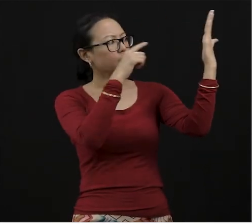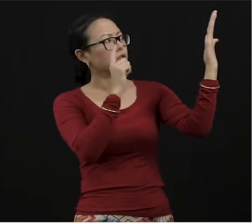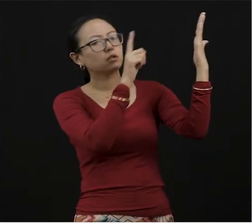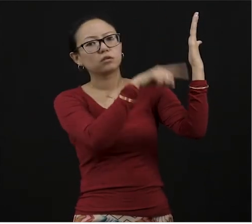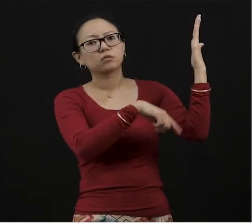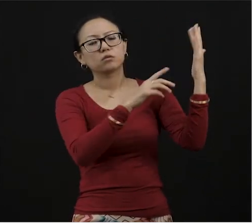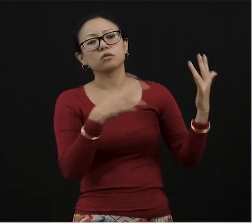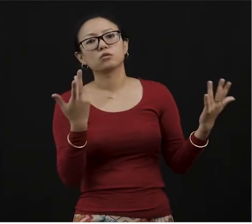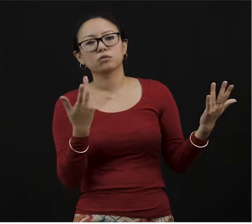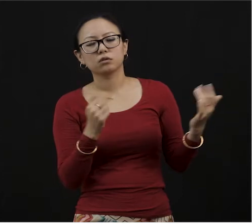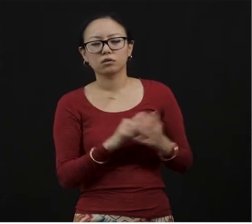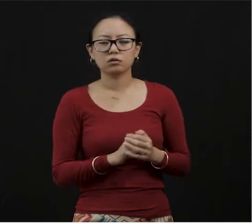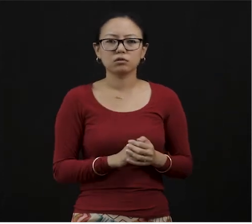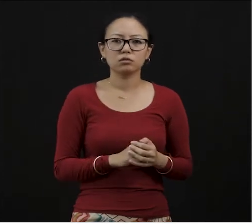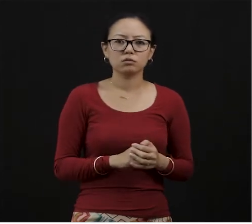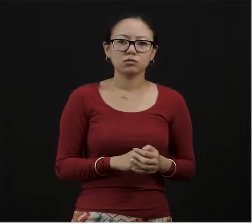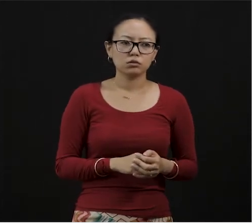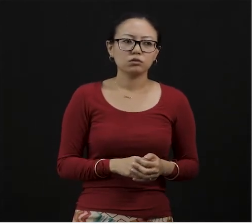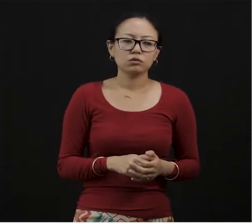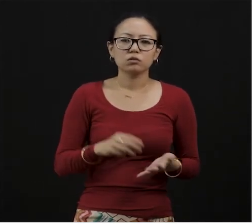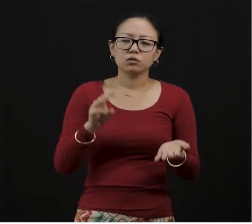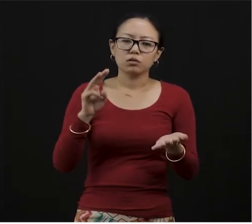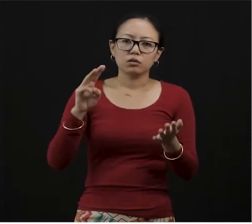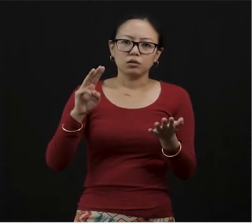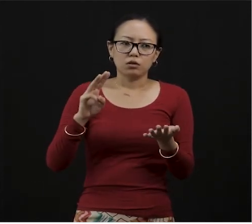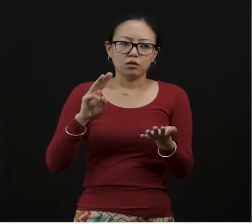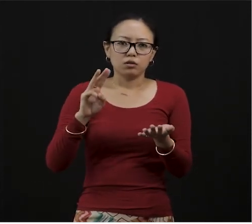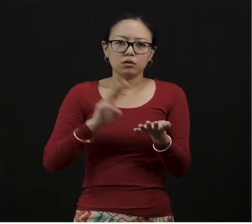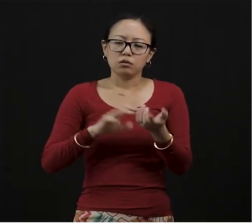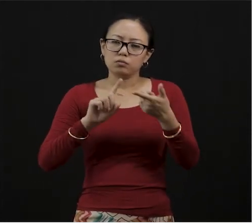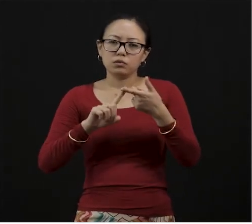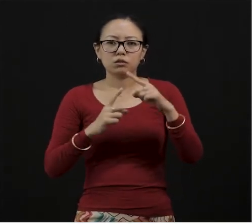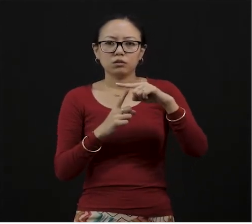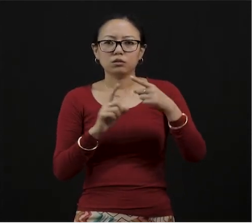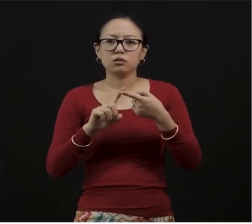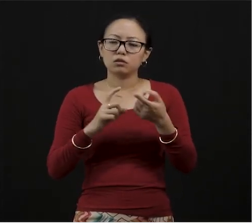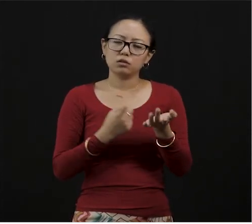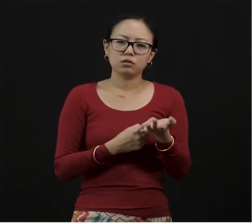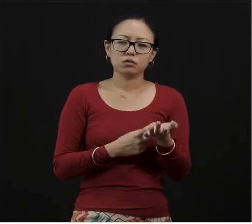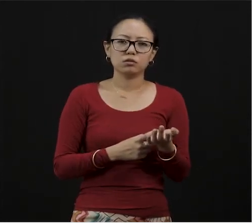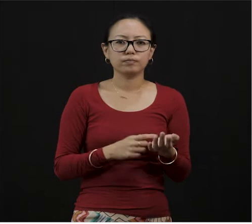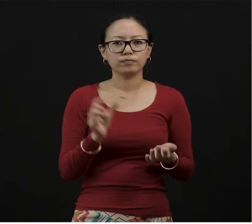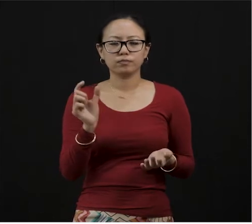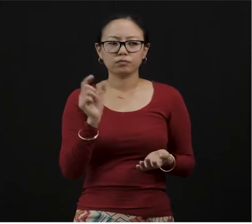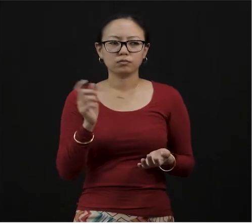When you go to stitch a uniform, you don't randomly go and just stitch your uniform, right? The tailor used to measure